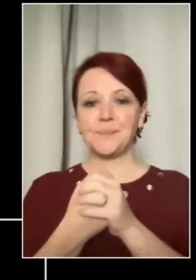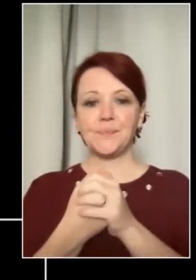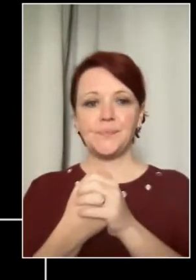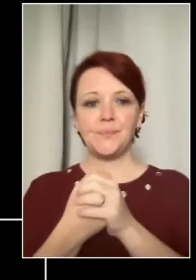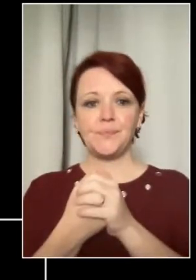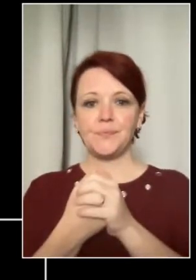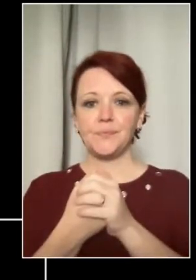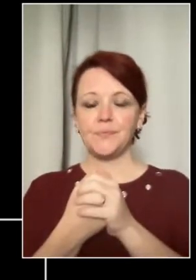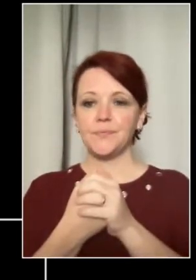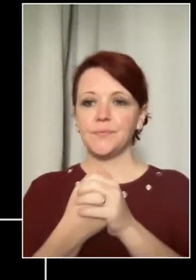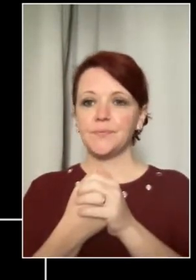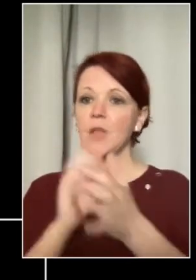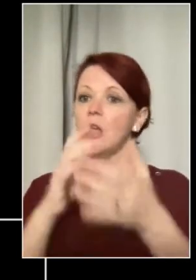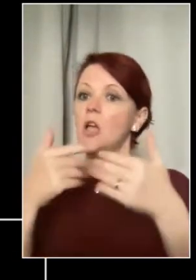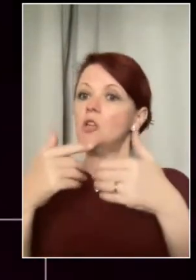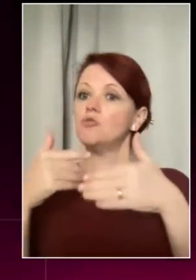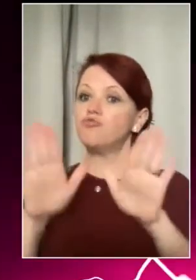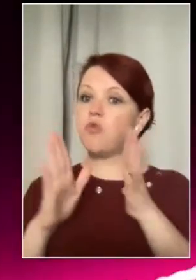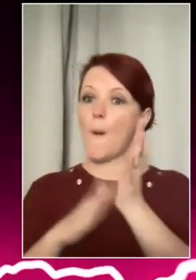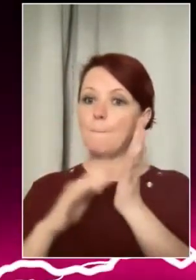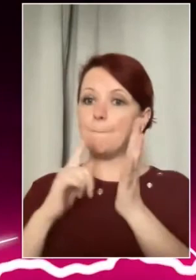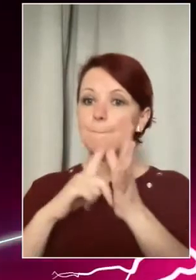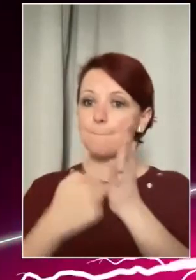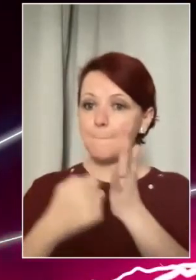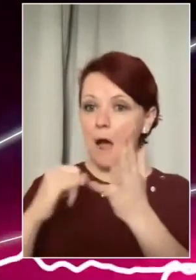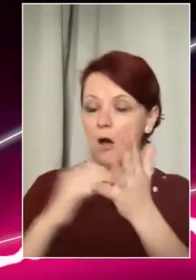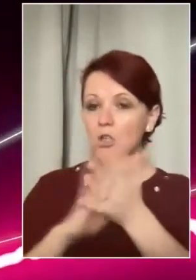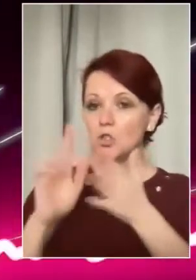about the award is Joe Boyd.